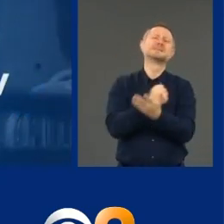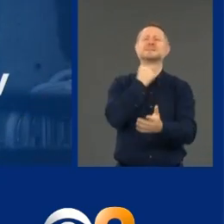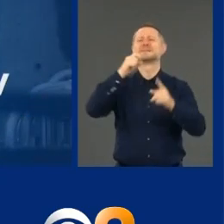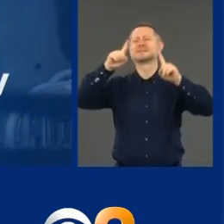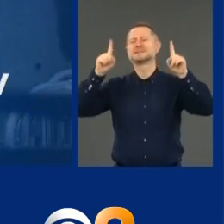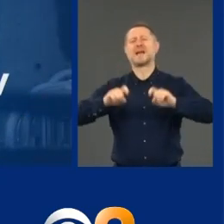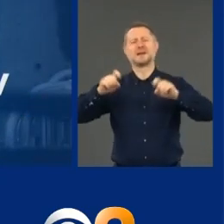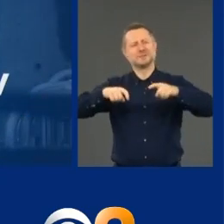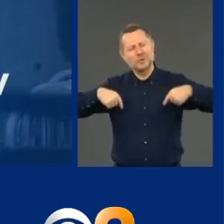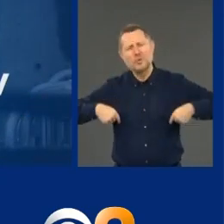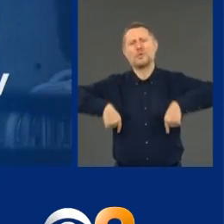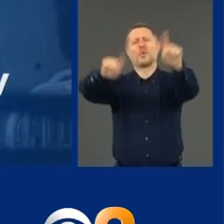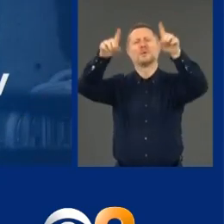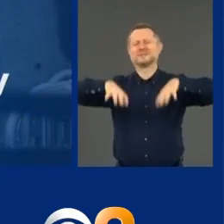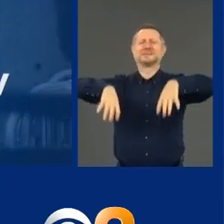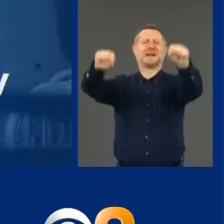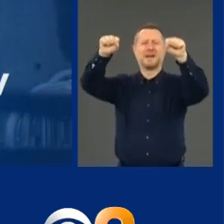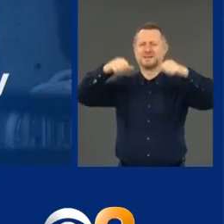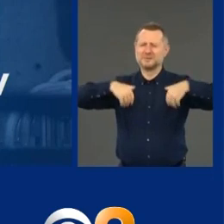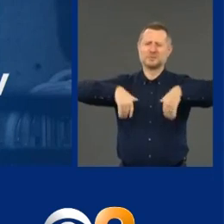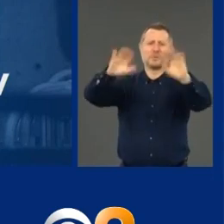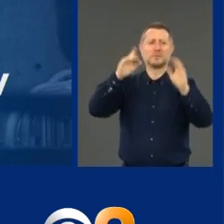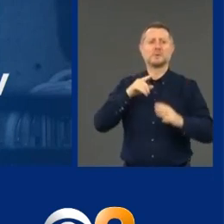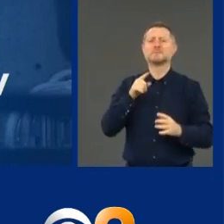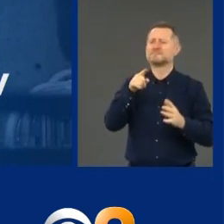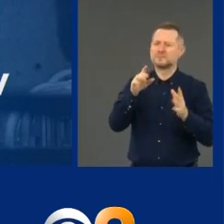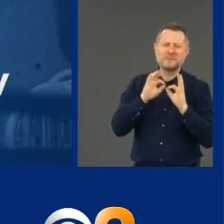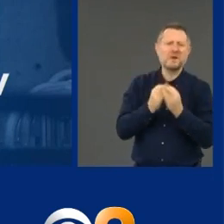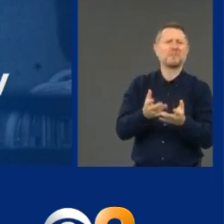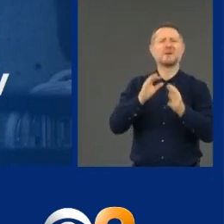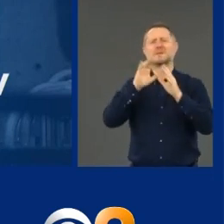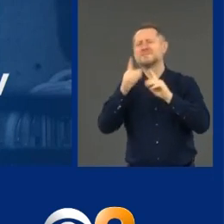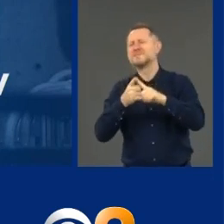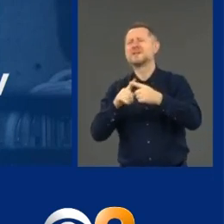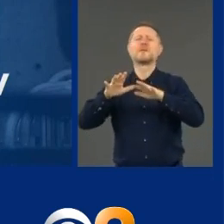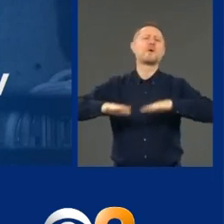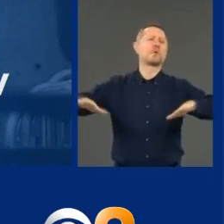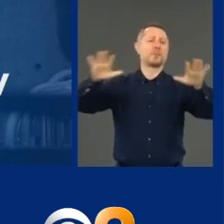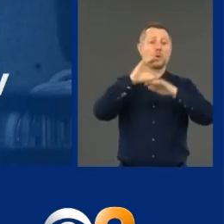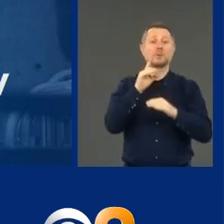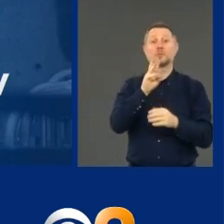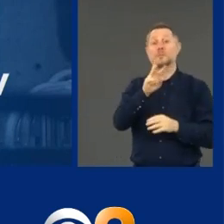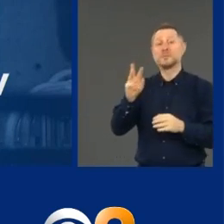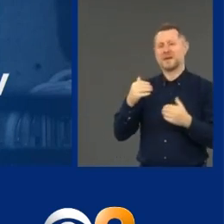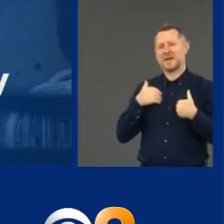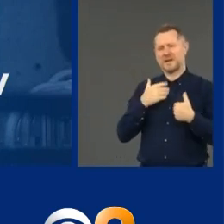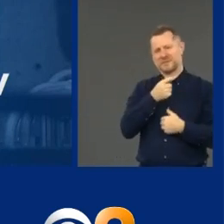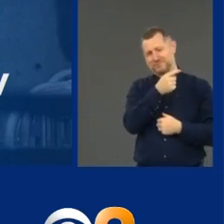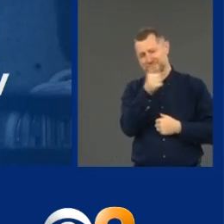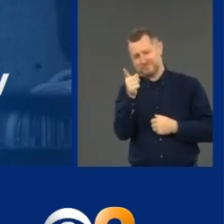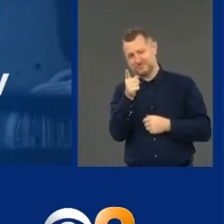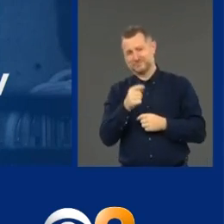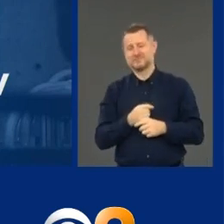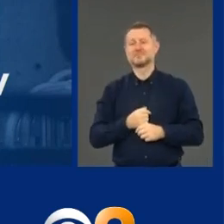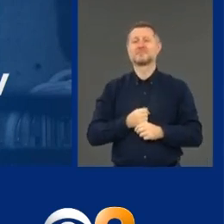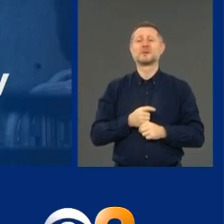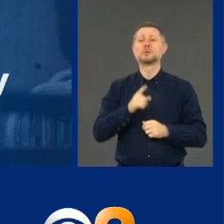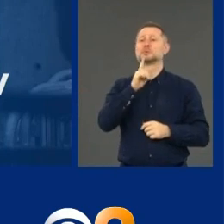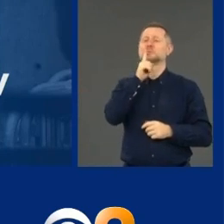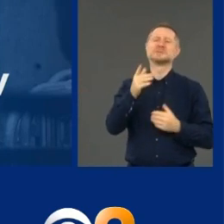It protects you, it protects your family, it protects everyone. We've made it as easy